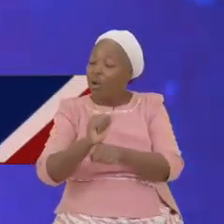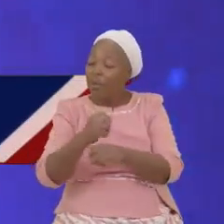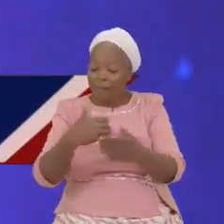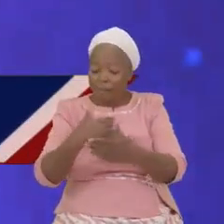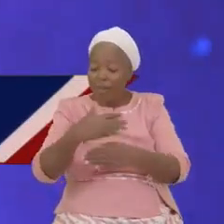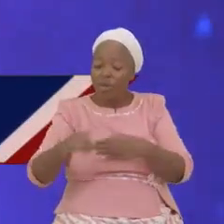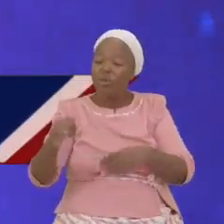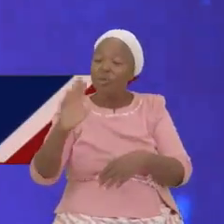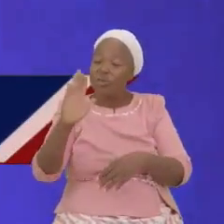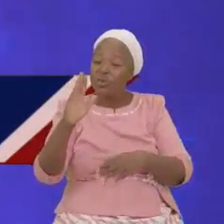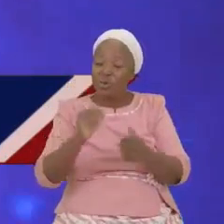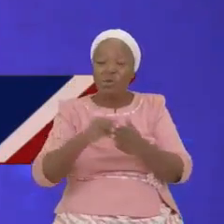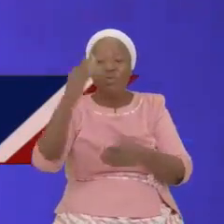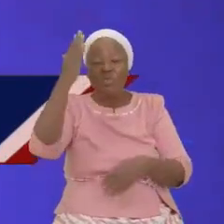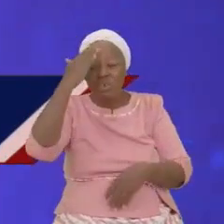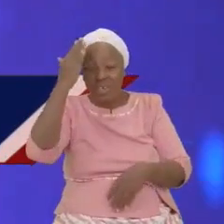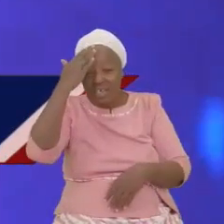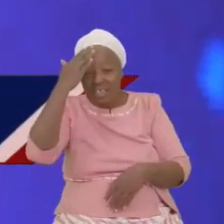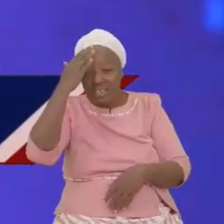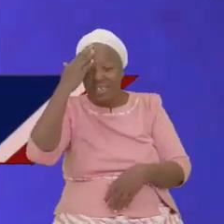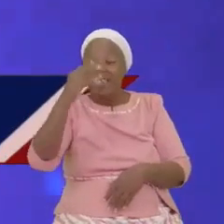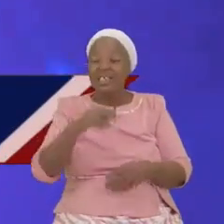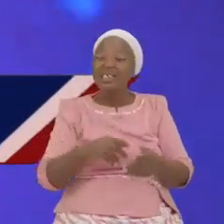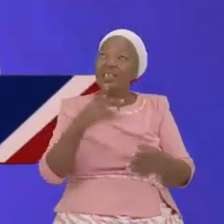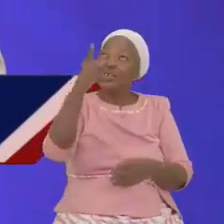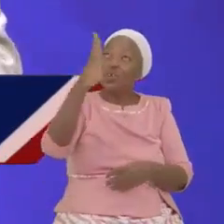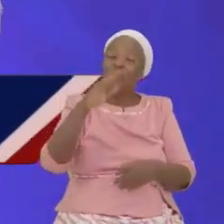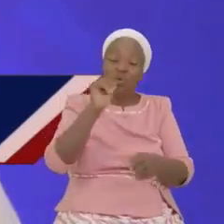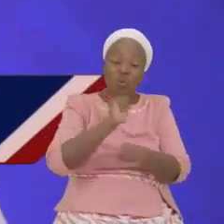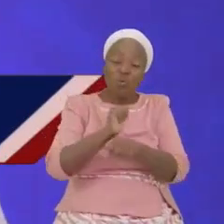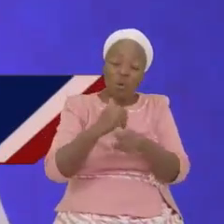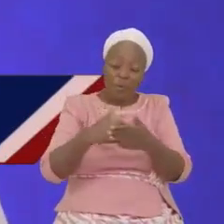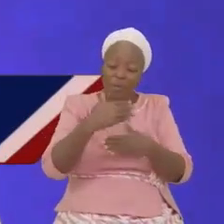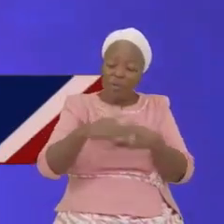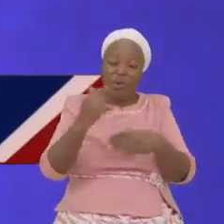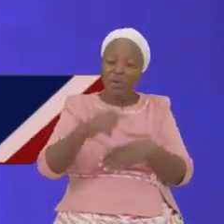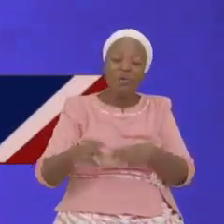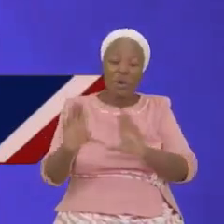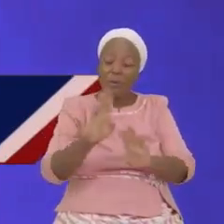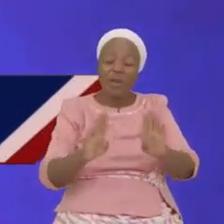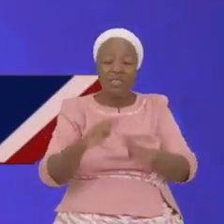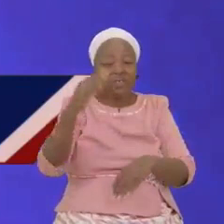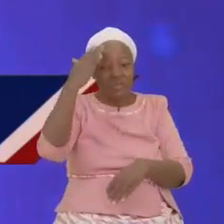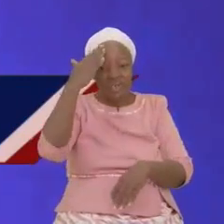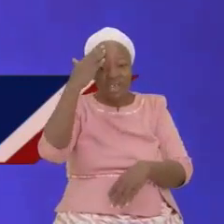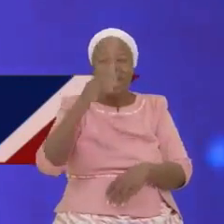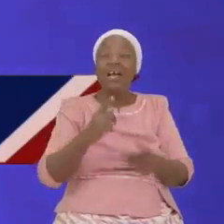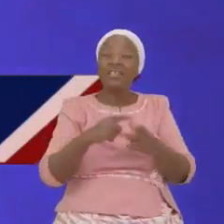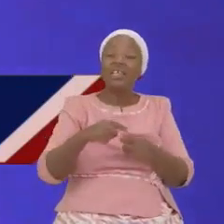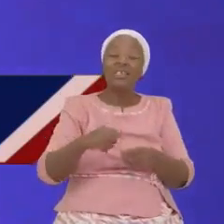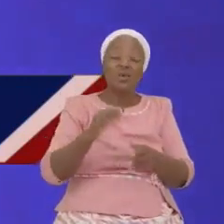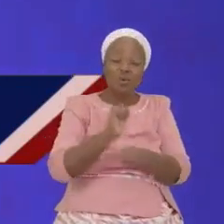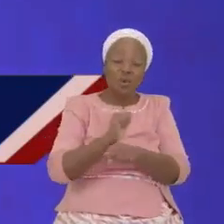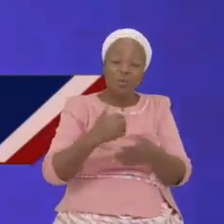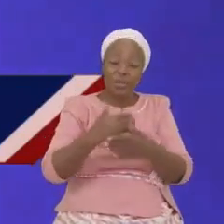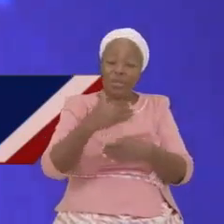knowledge. He walks beyond your biological knowledge. He walks beyond your historical knowledge.